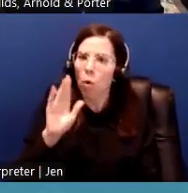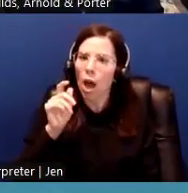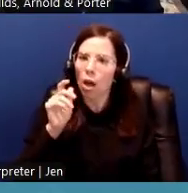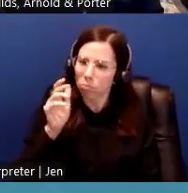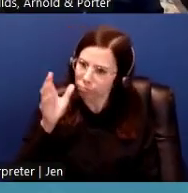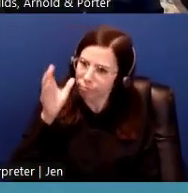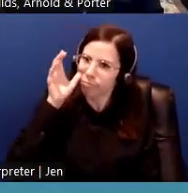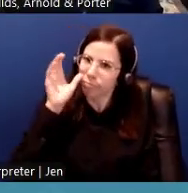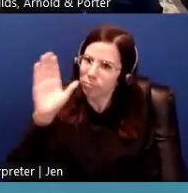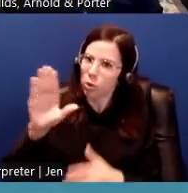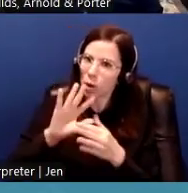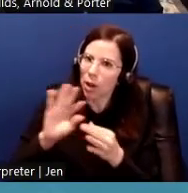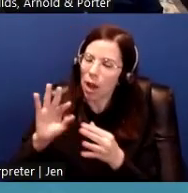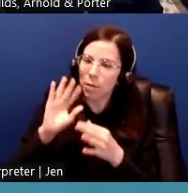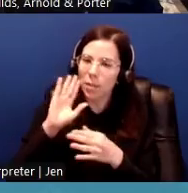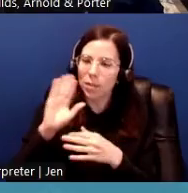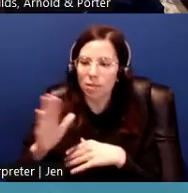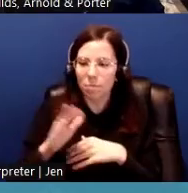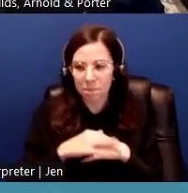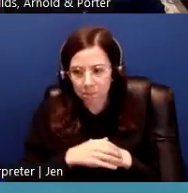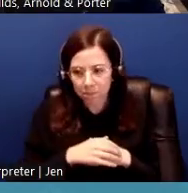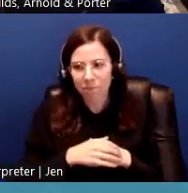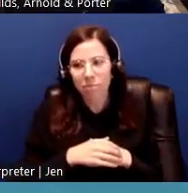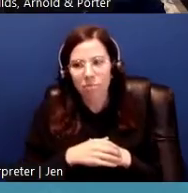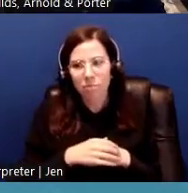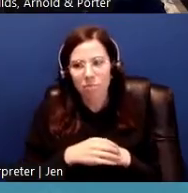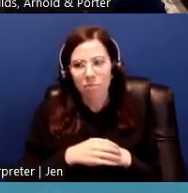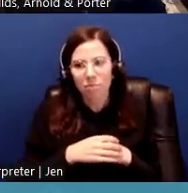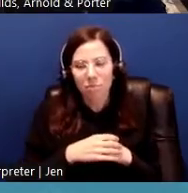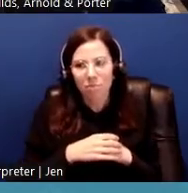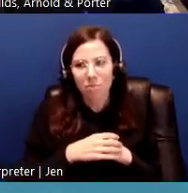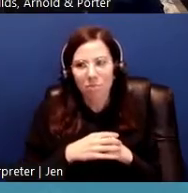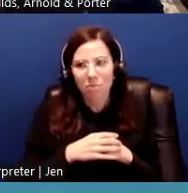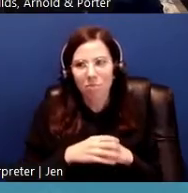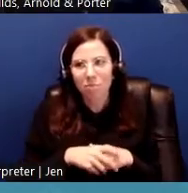what you have to say. So that would be, I